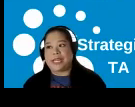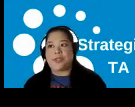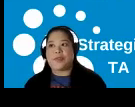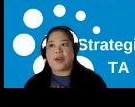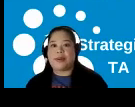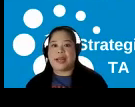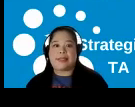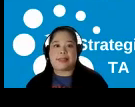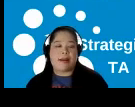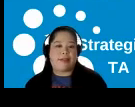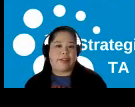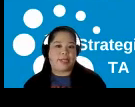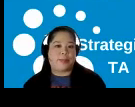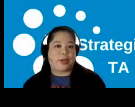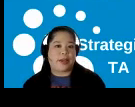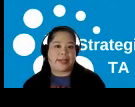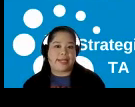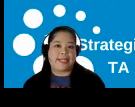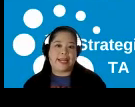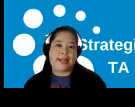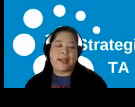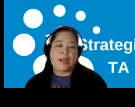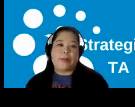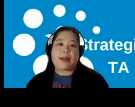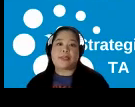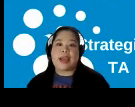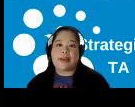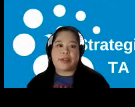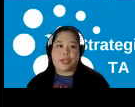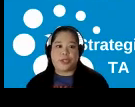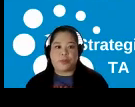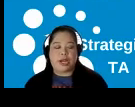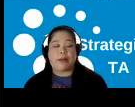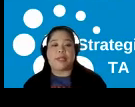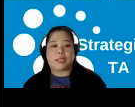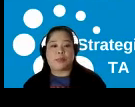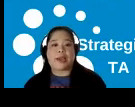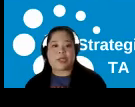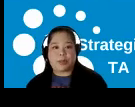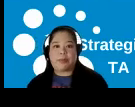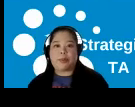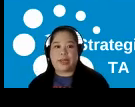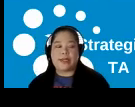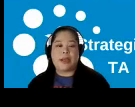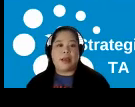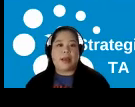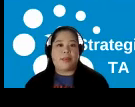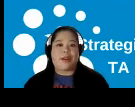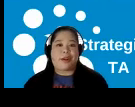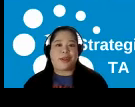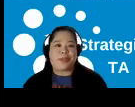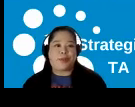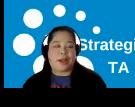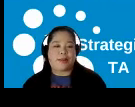so please follow us on Facebook and LinkedIn. We also have a YouTube channel. This will actually be put on